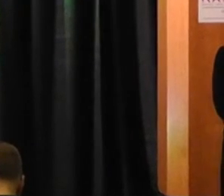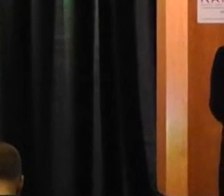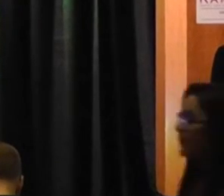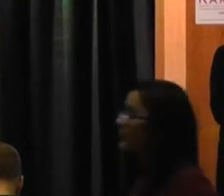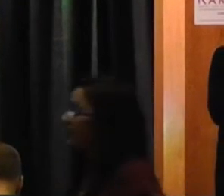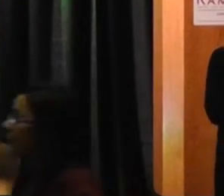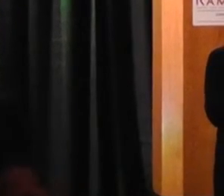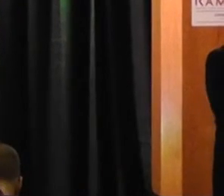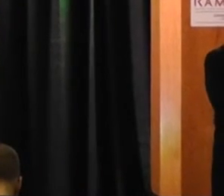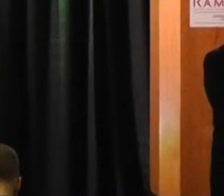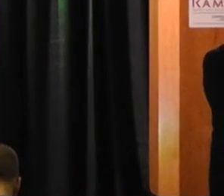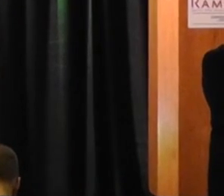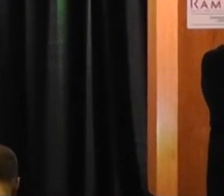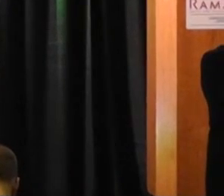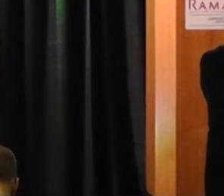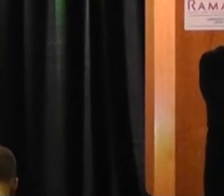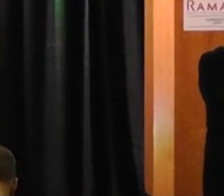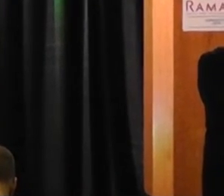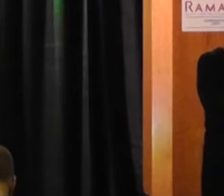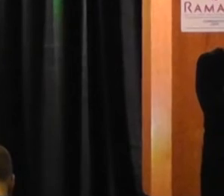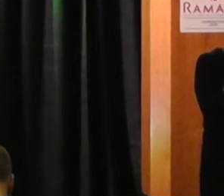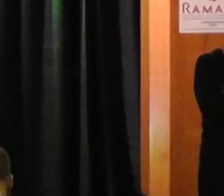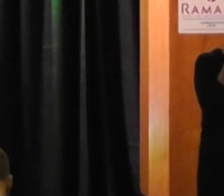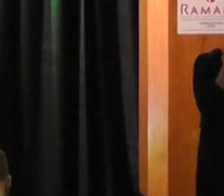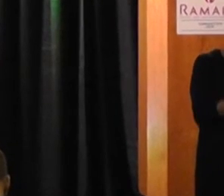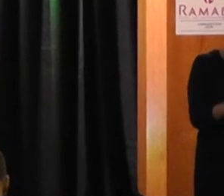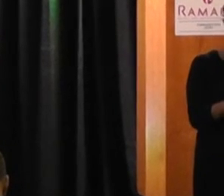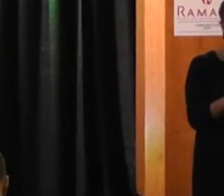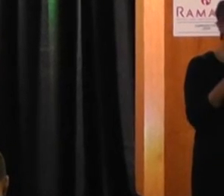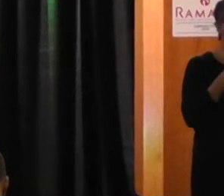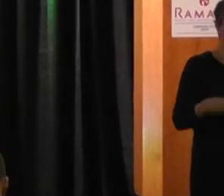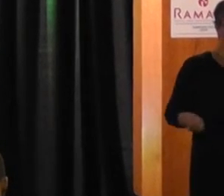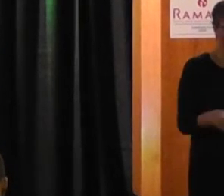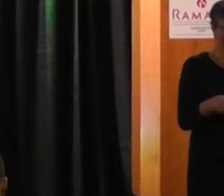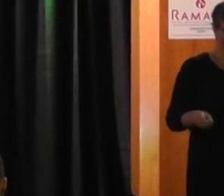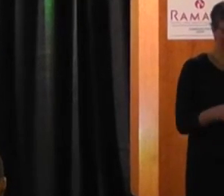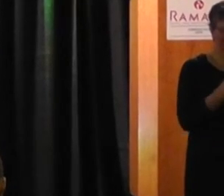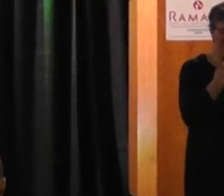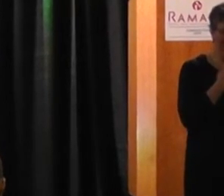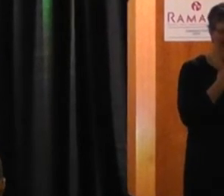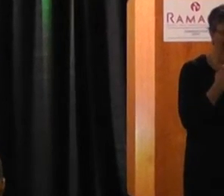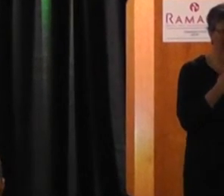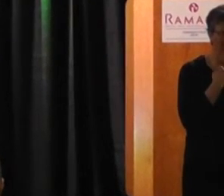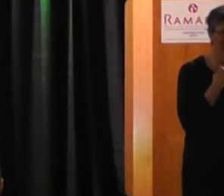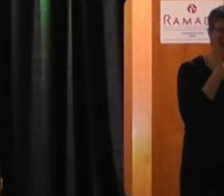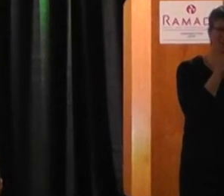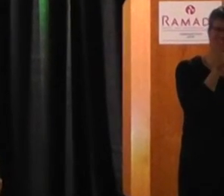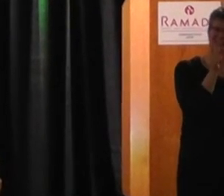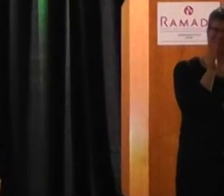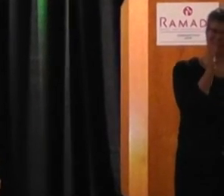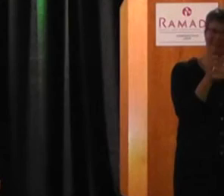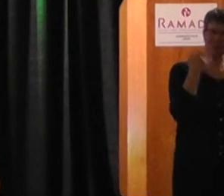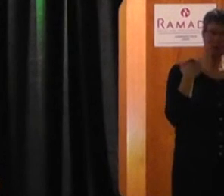Edmonton was hard, really, really hard. I was stuck with my wheelchair everywhere. And really, I hate the snow.